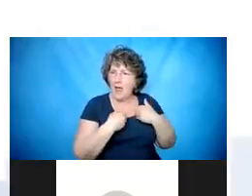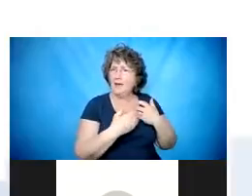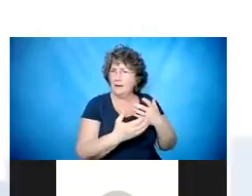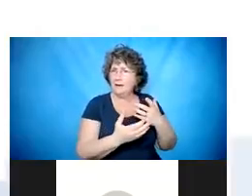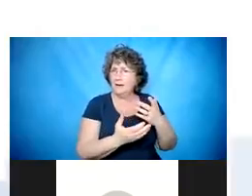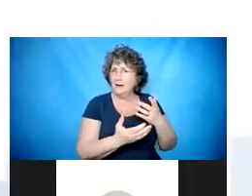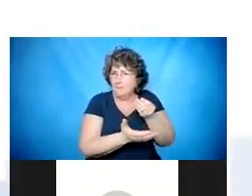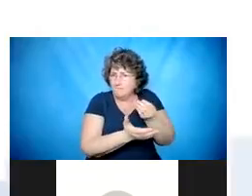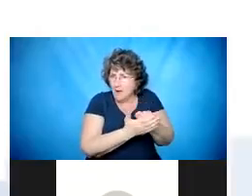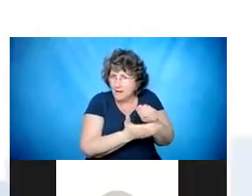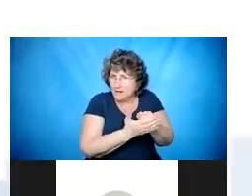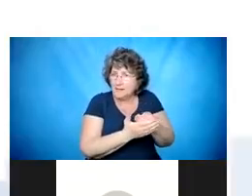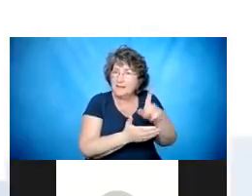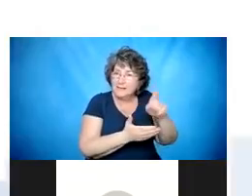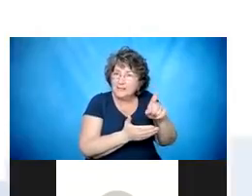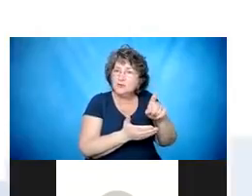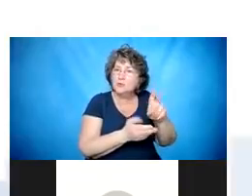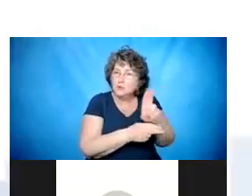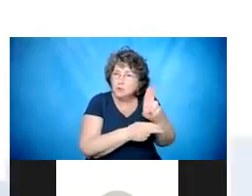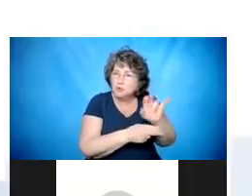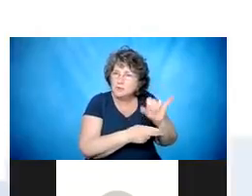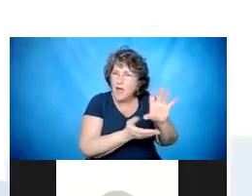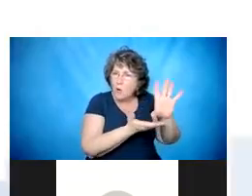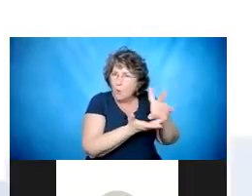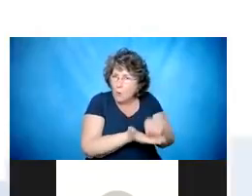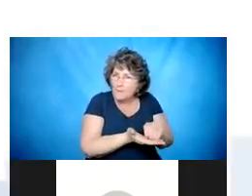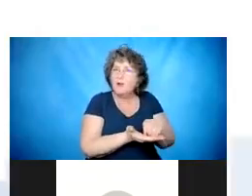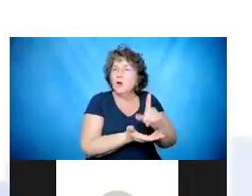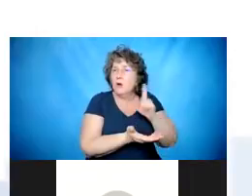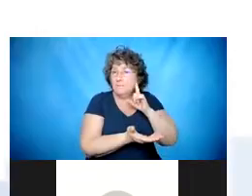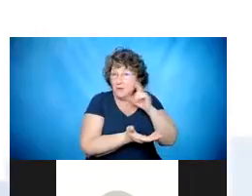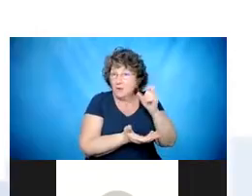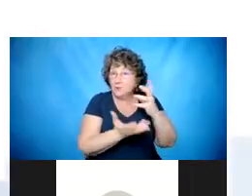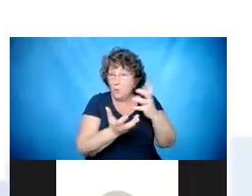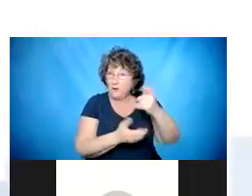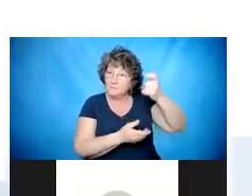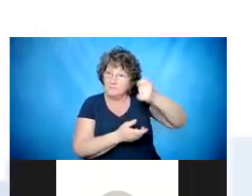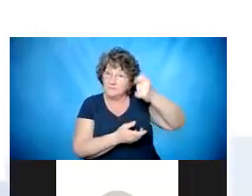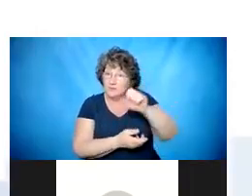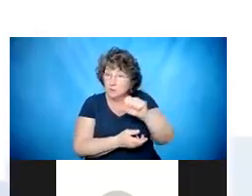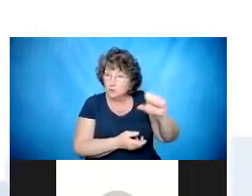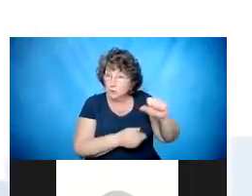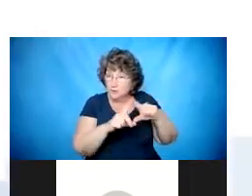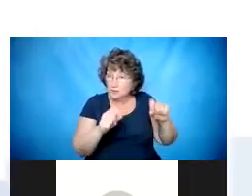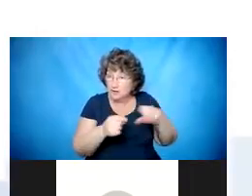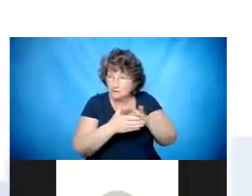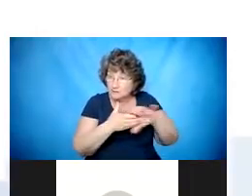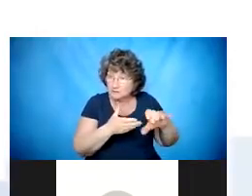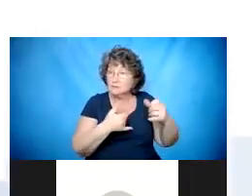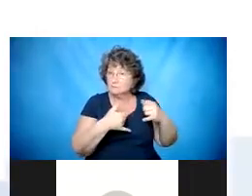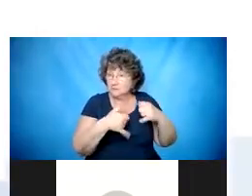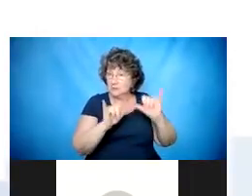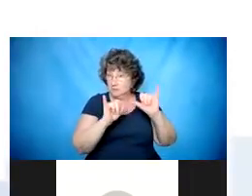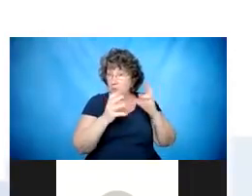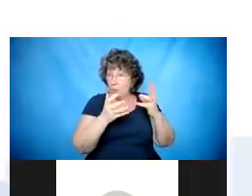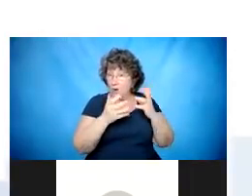her Social Security checks. This woman was African American, and it's important to note this